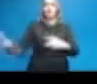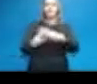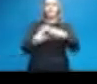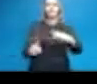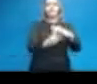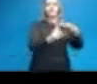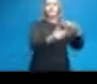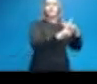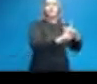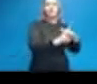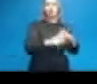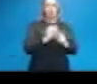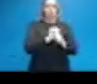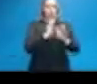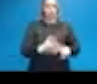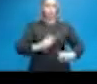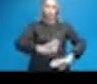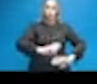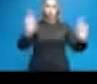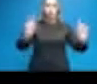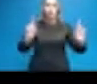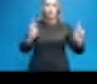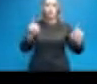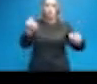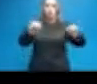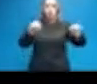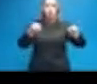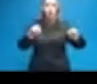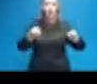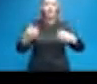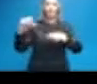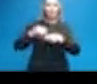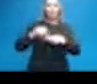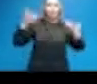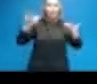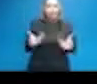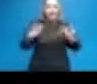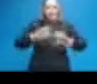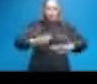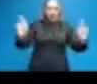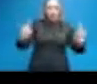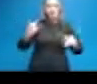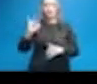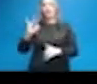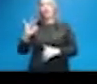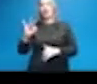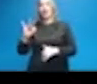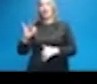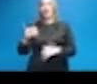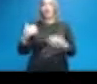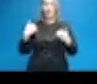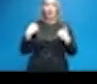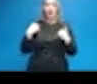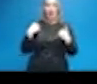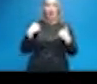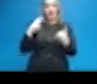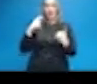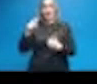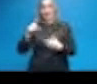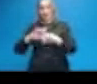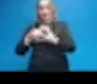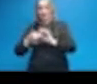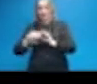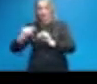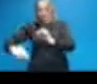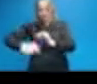ready to go. Our, you know, vehicles are fueled up. And if we need tire chains, we've got our fleet folks ready